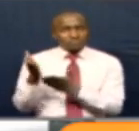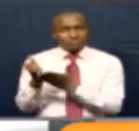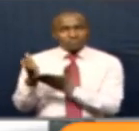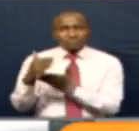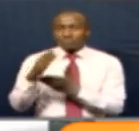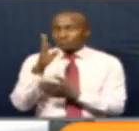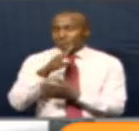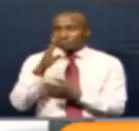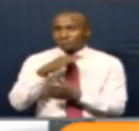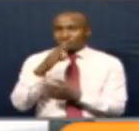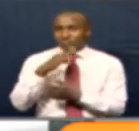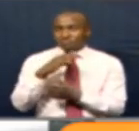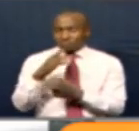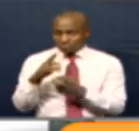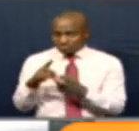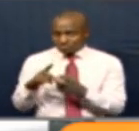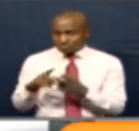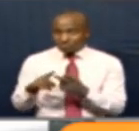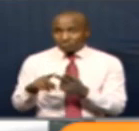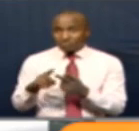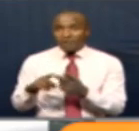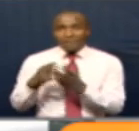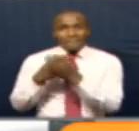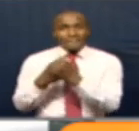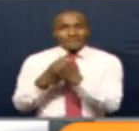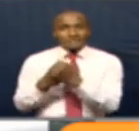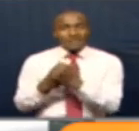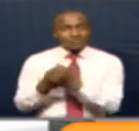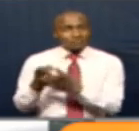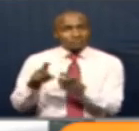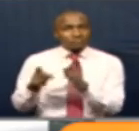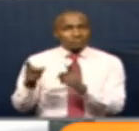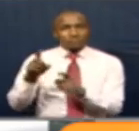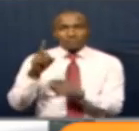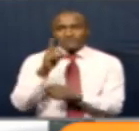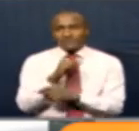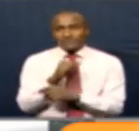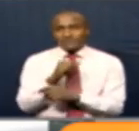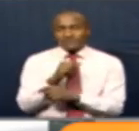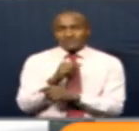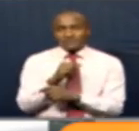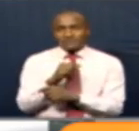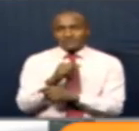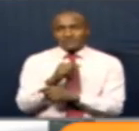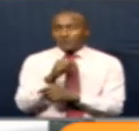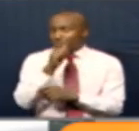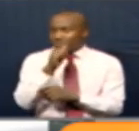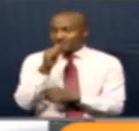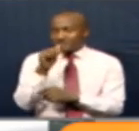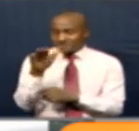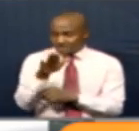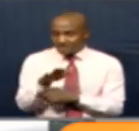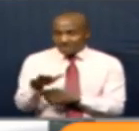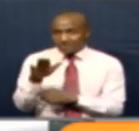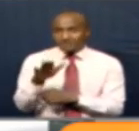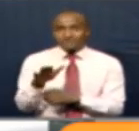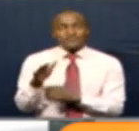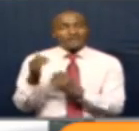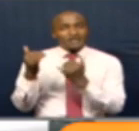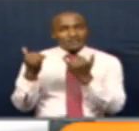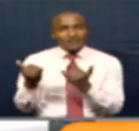collection. We have increased the number of partners that we're working with in terms of private sector players. We have now